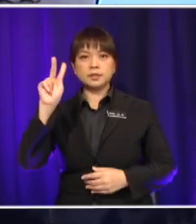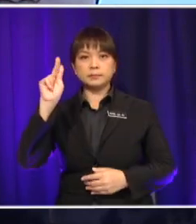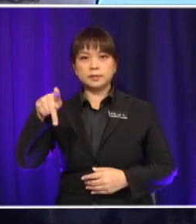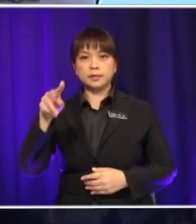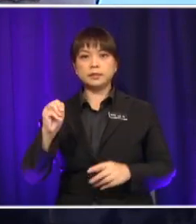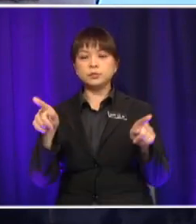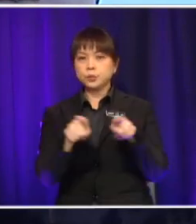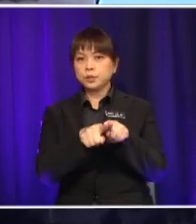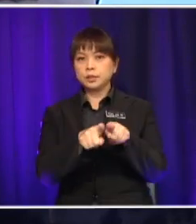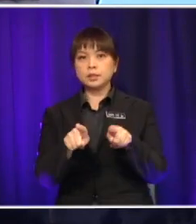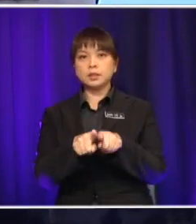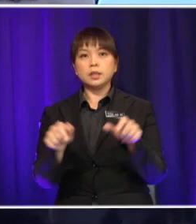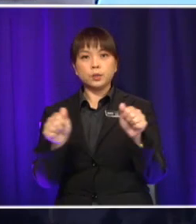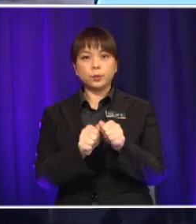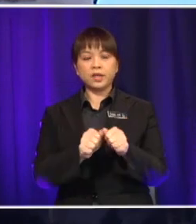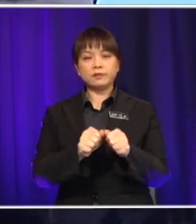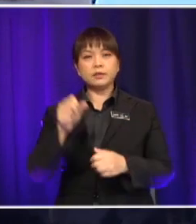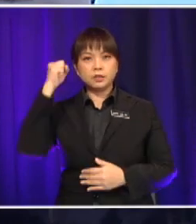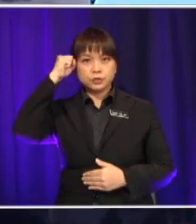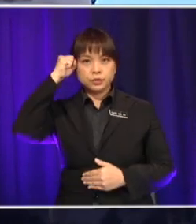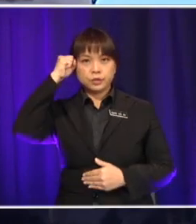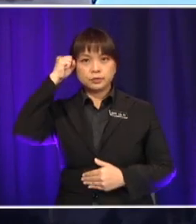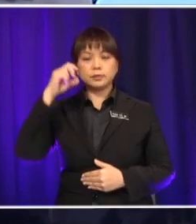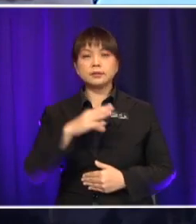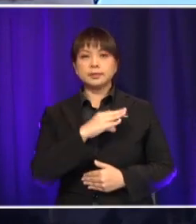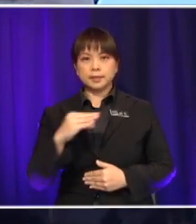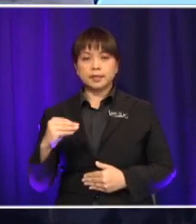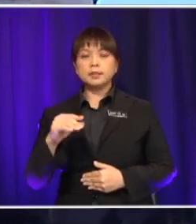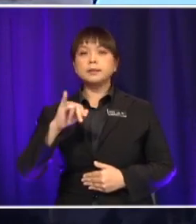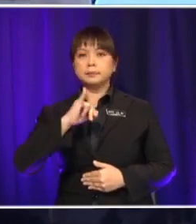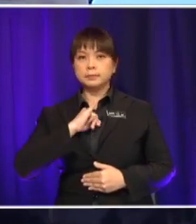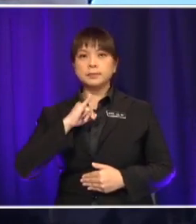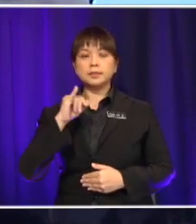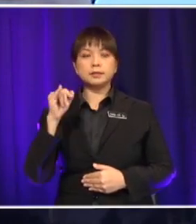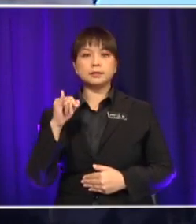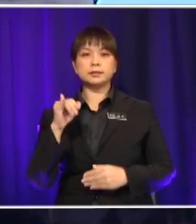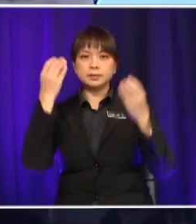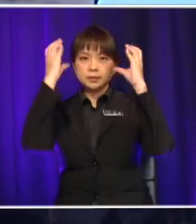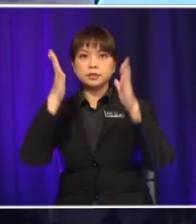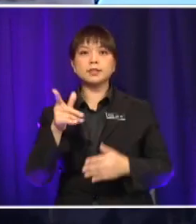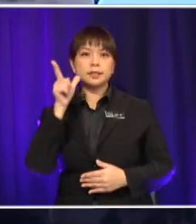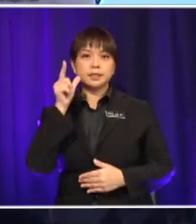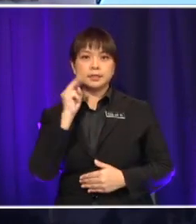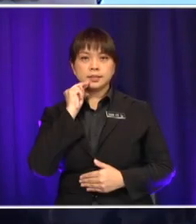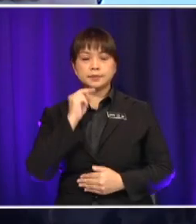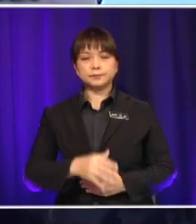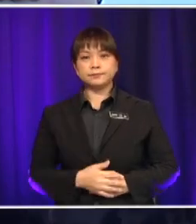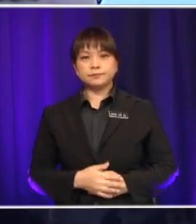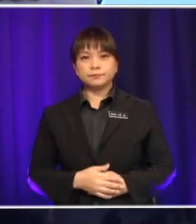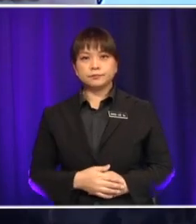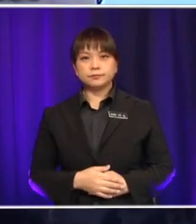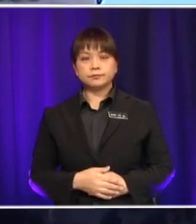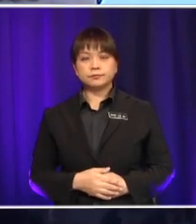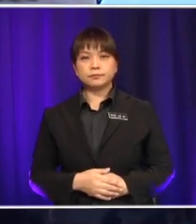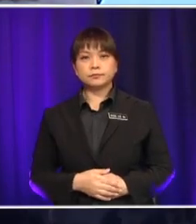Steven, and also your teacher of the day, Miss Sim, as well as our sign language interpreter, Miss Lina. So, Miss Sim, what